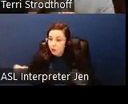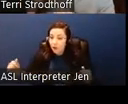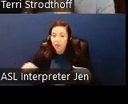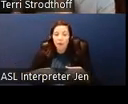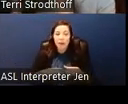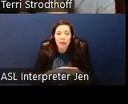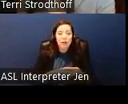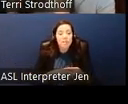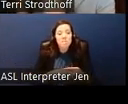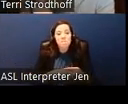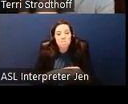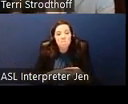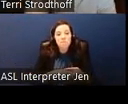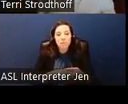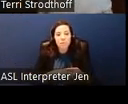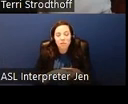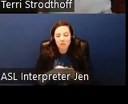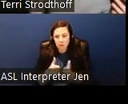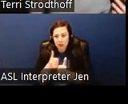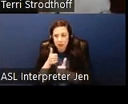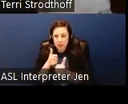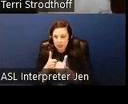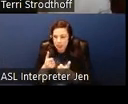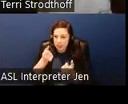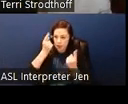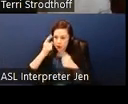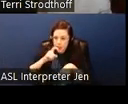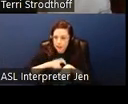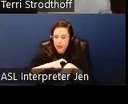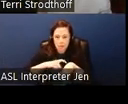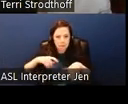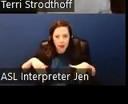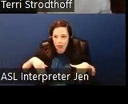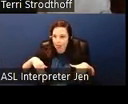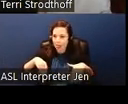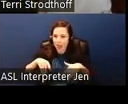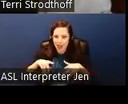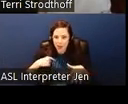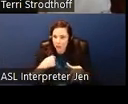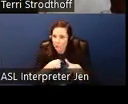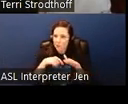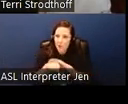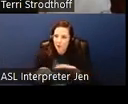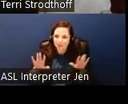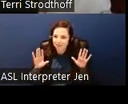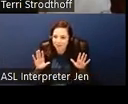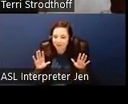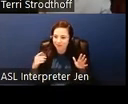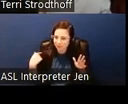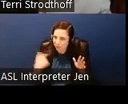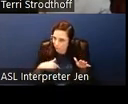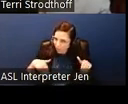in distance and awareness and time. That part of our brain is not even online at birth. It's still premature and not